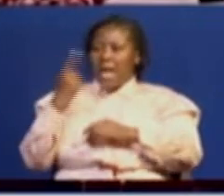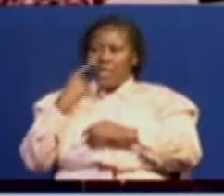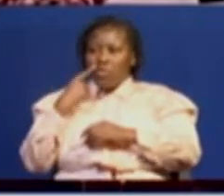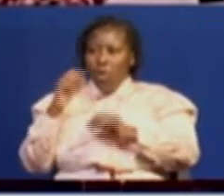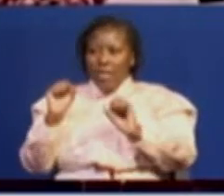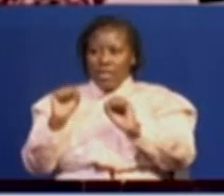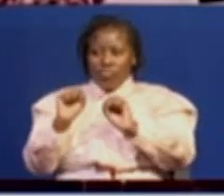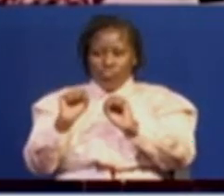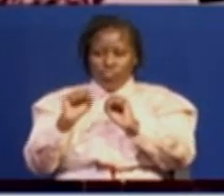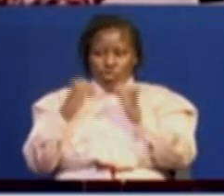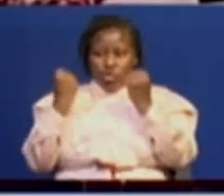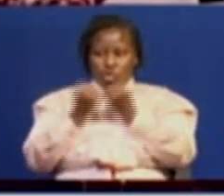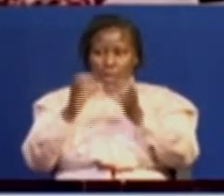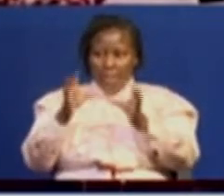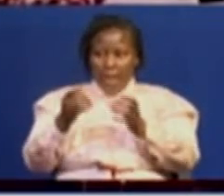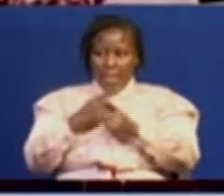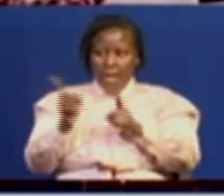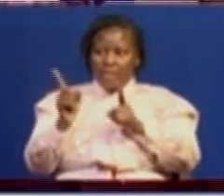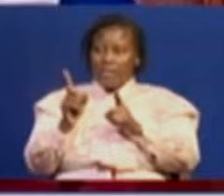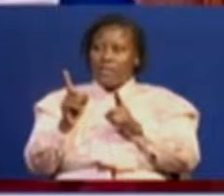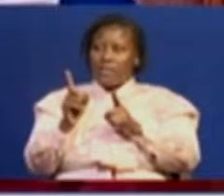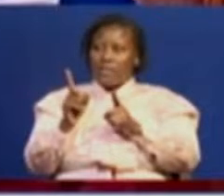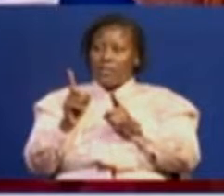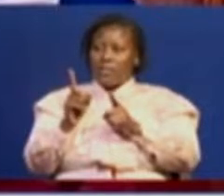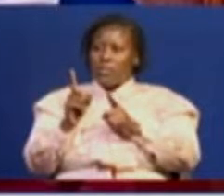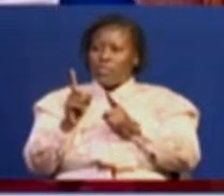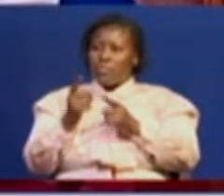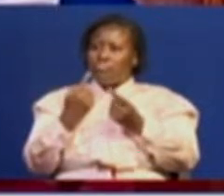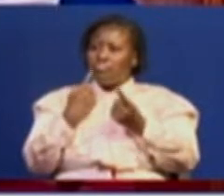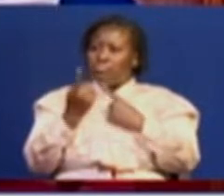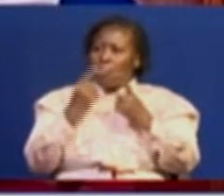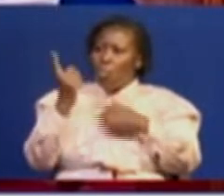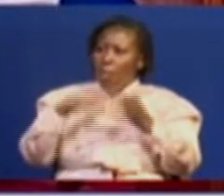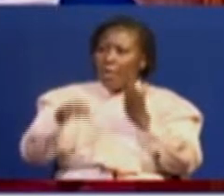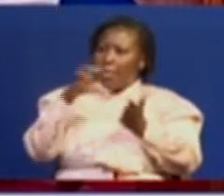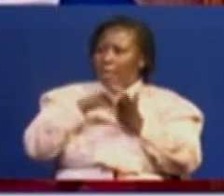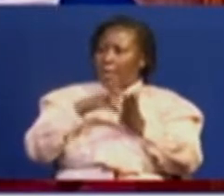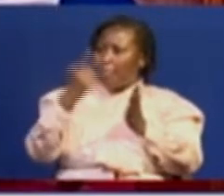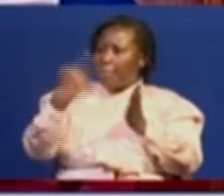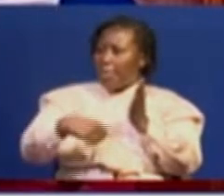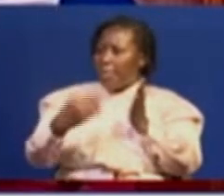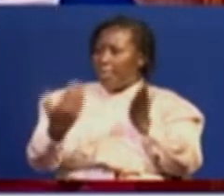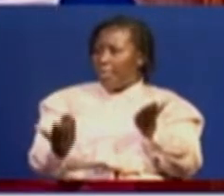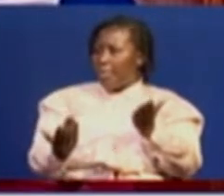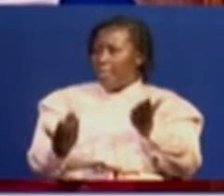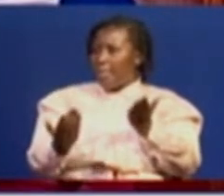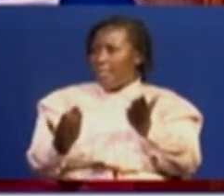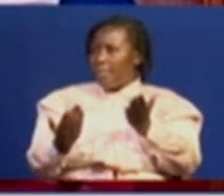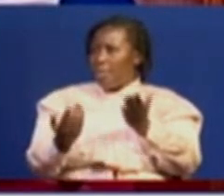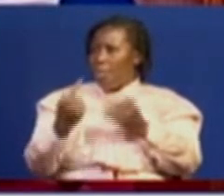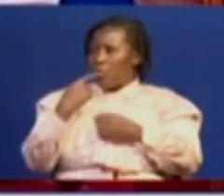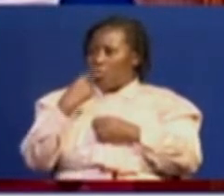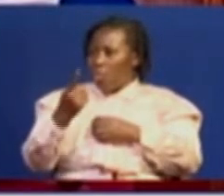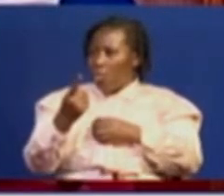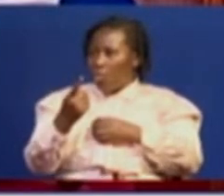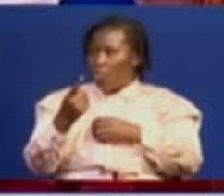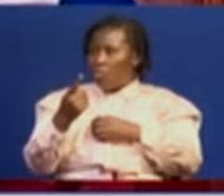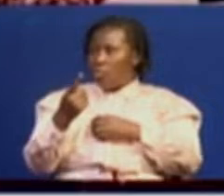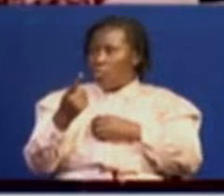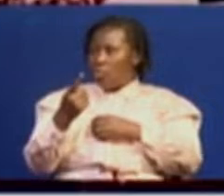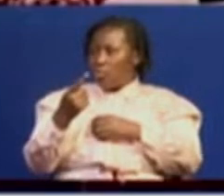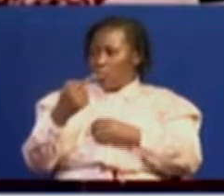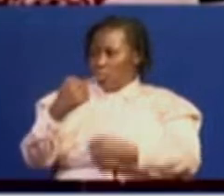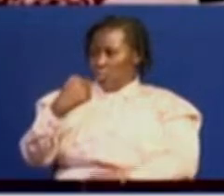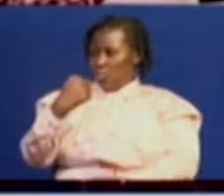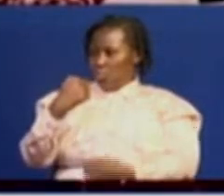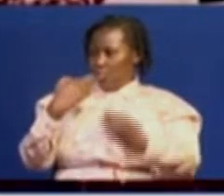I just saw it on social media. Yes, but to whom was it addressed, and what was the content of the letter? It was addressed to